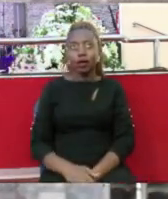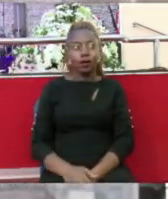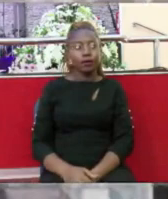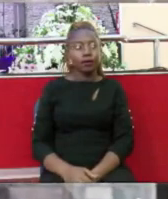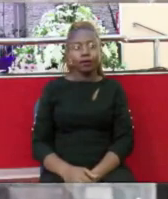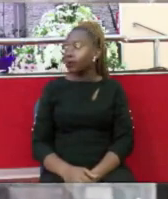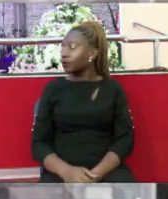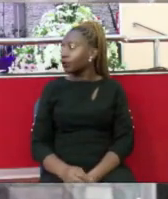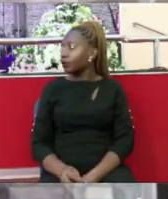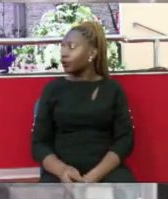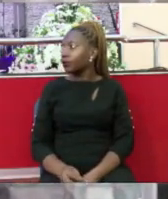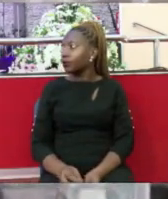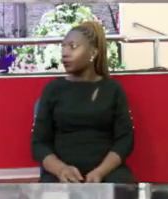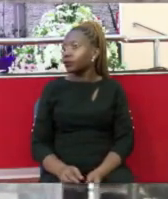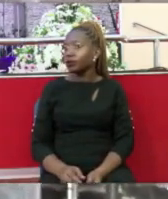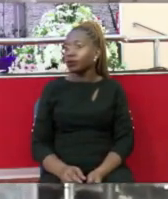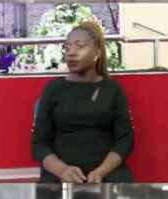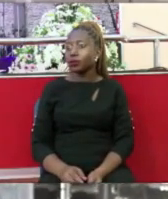them.